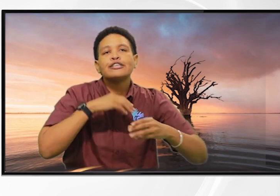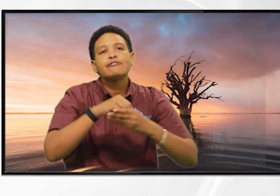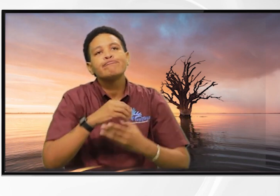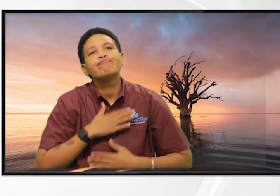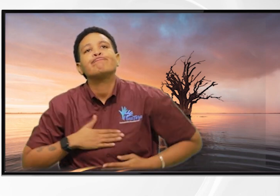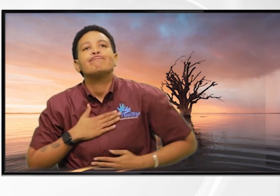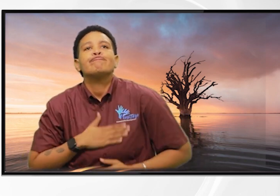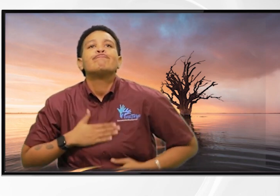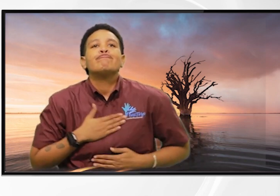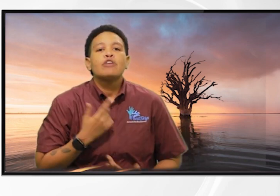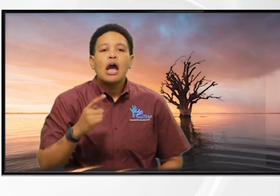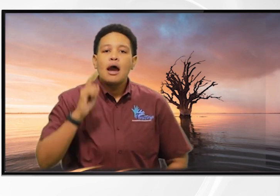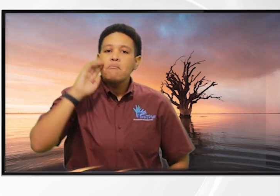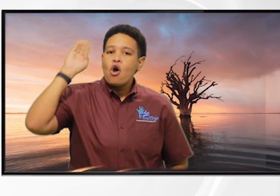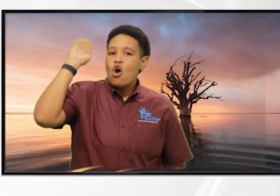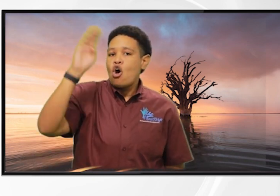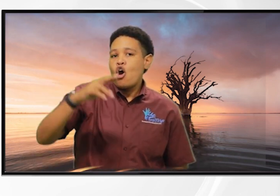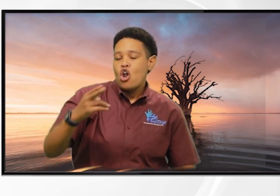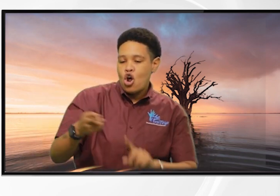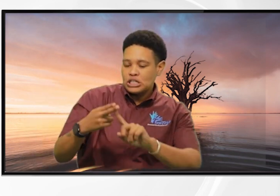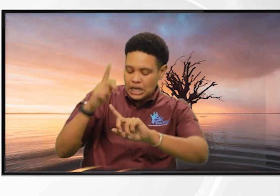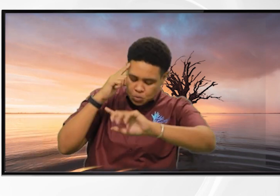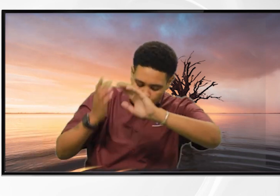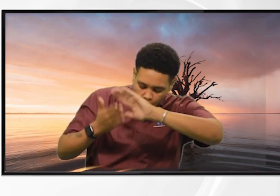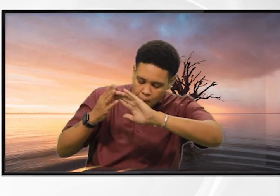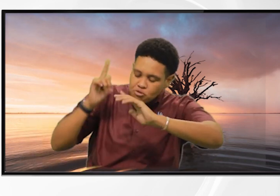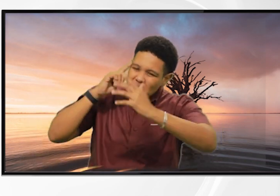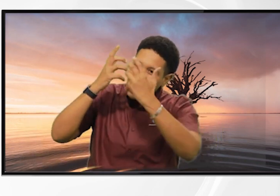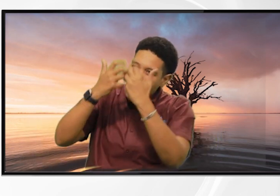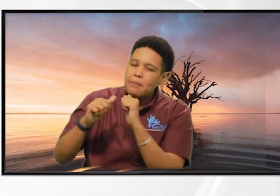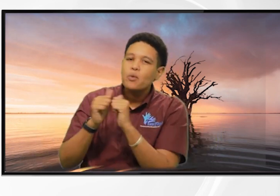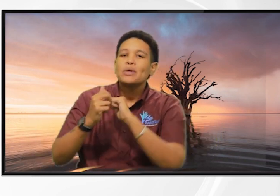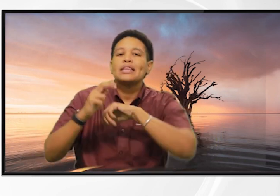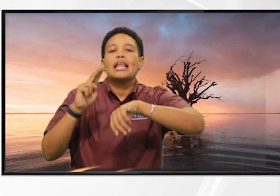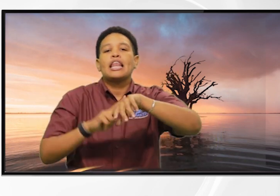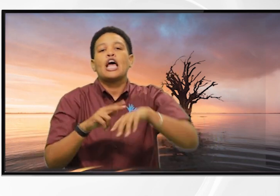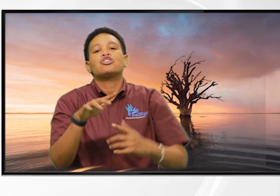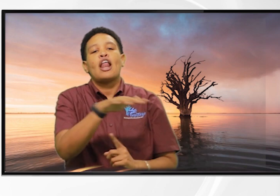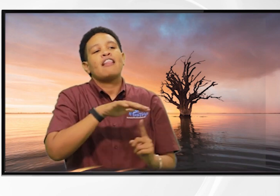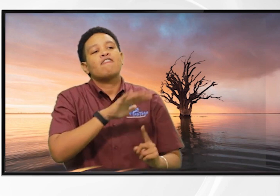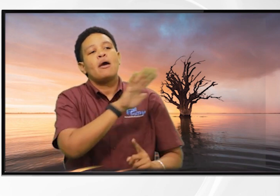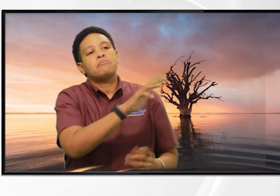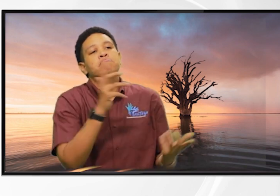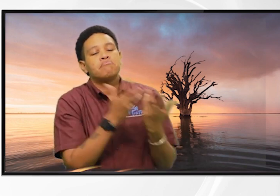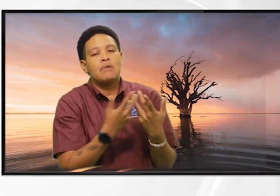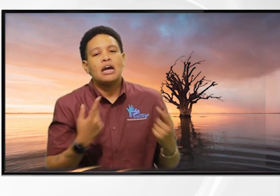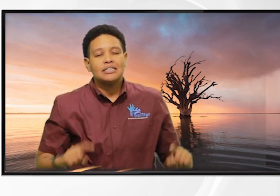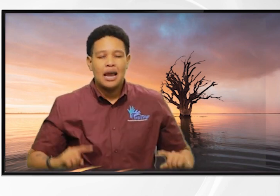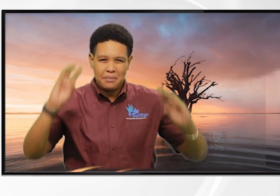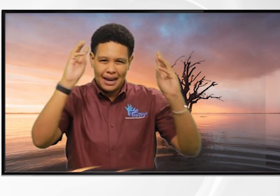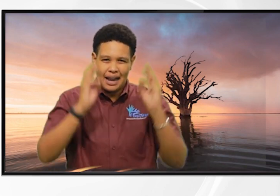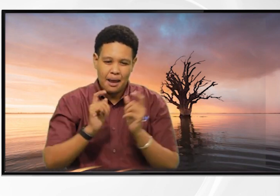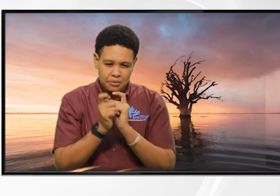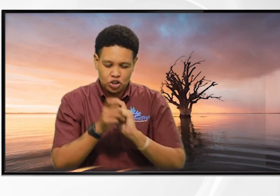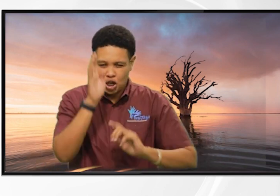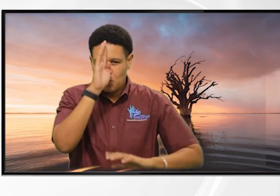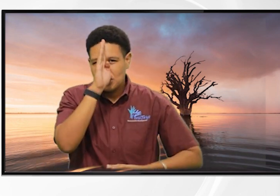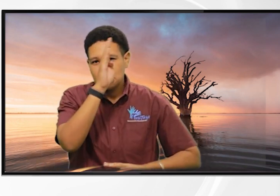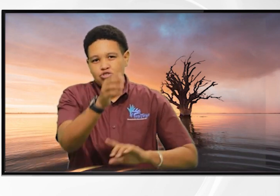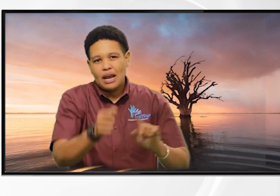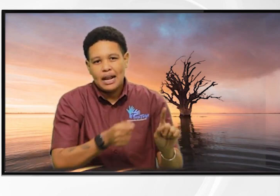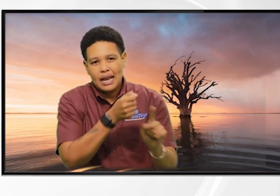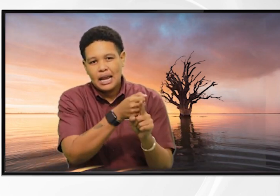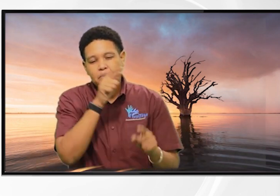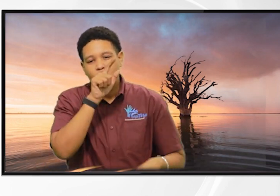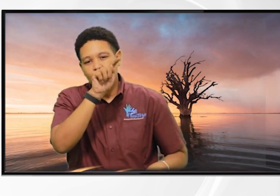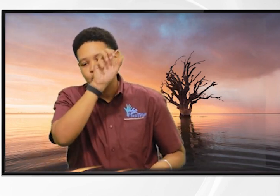that all hotels will be operated in harmony with the natural environment. Climate change will directly impact the